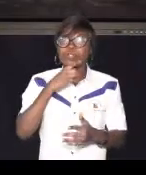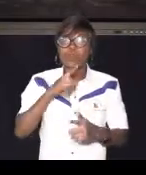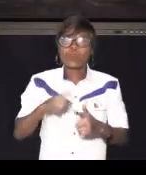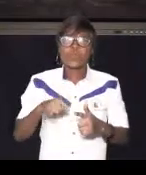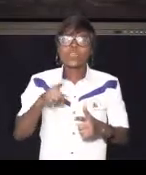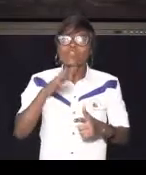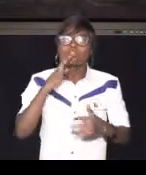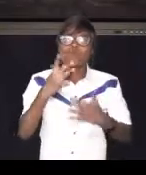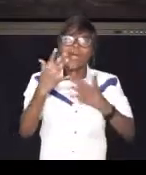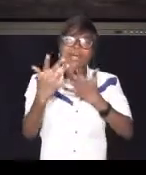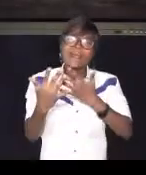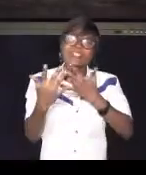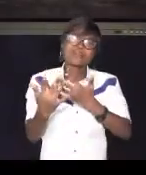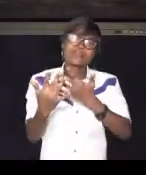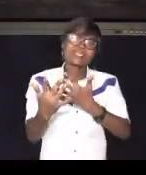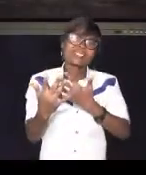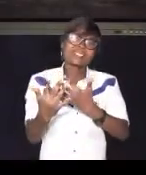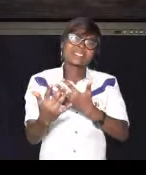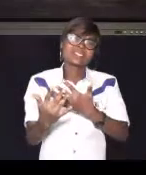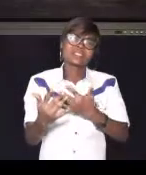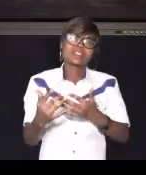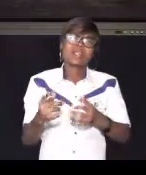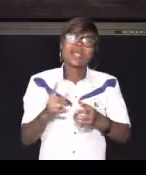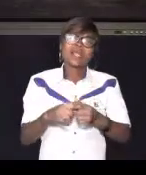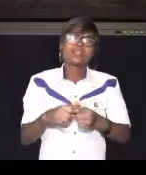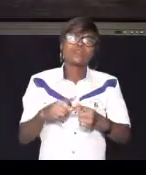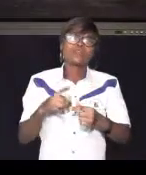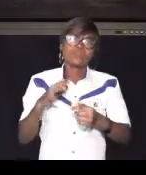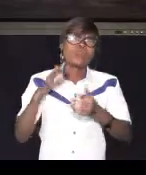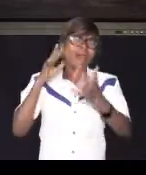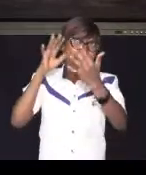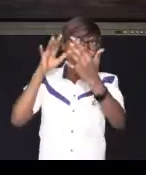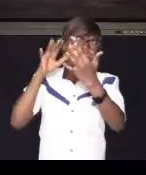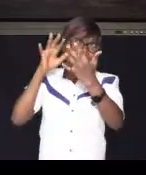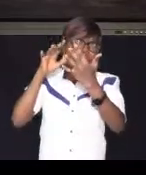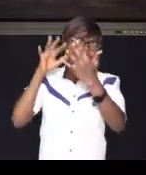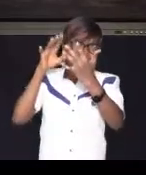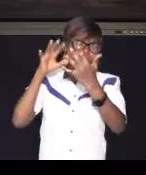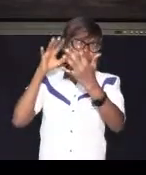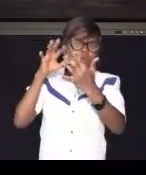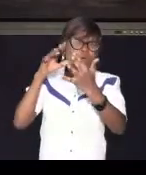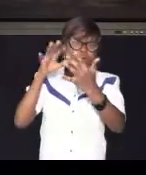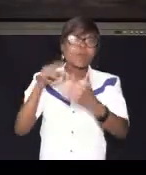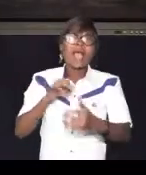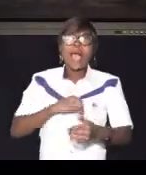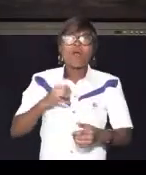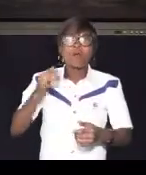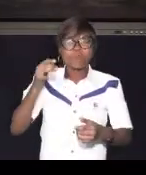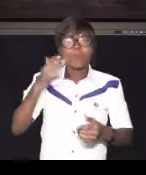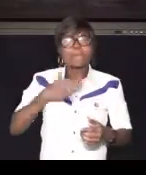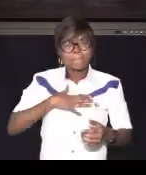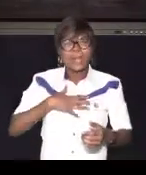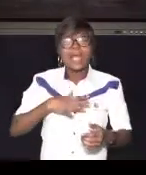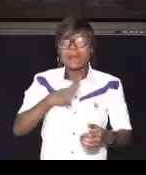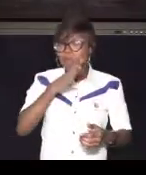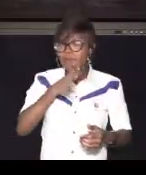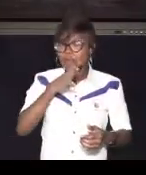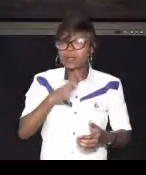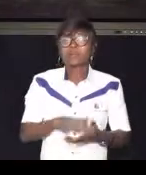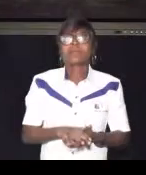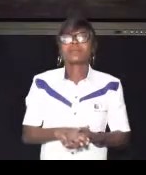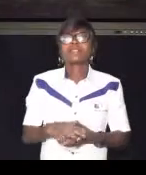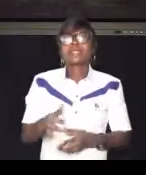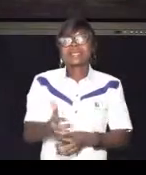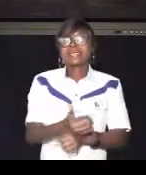That is when you are expecting something to happen. You say, I hope my mommy buys